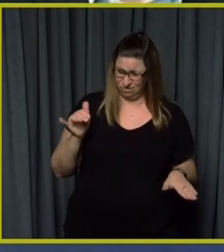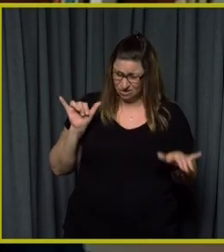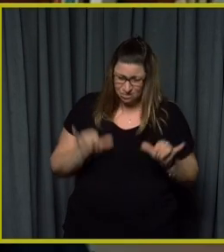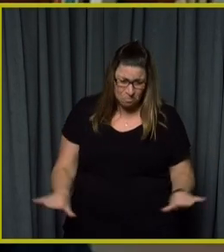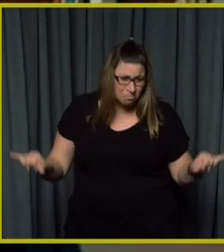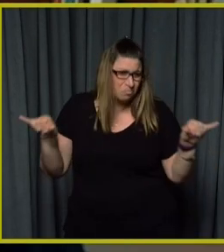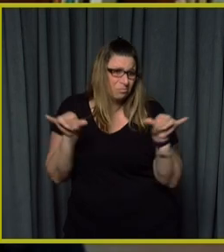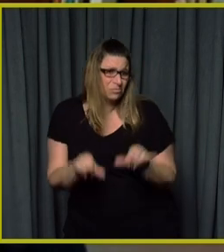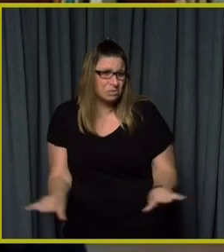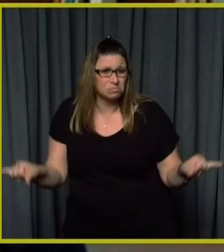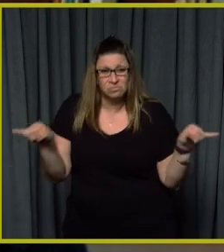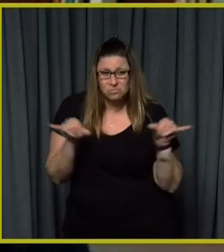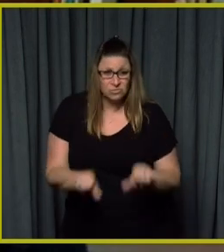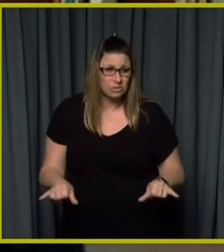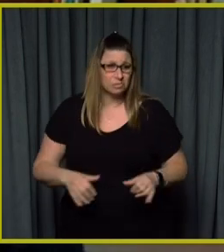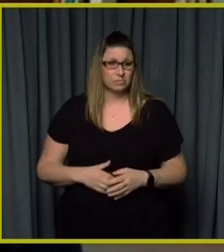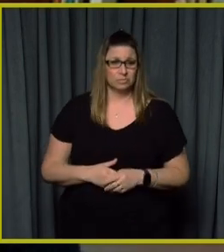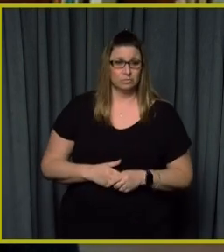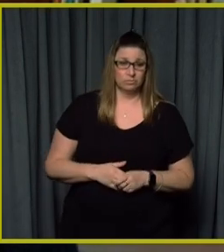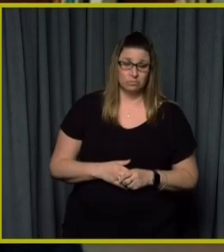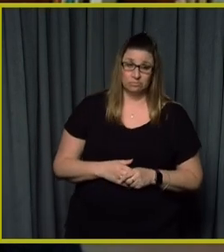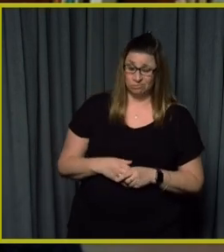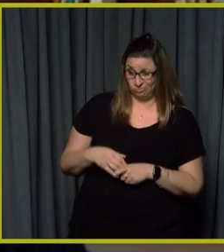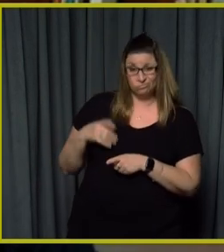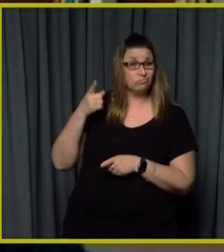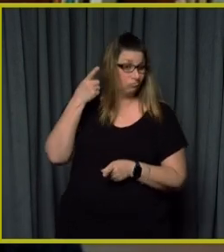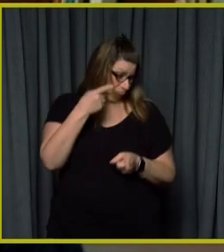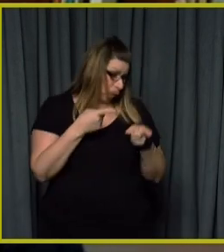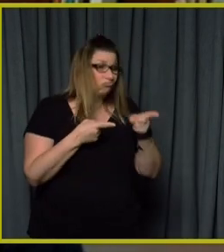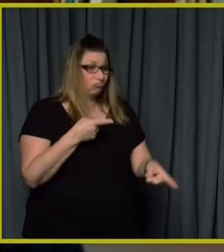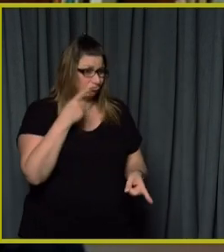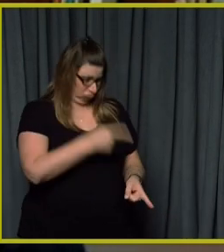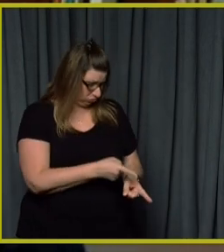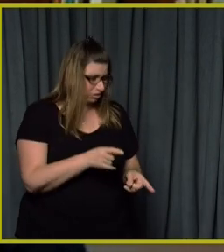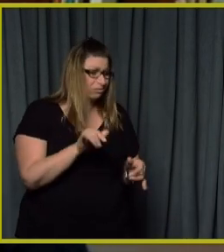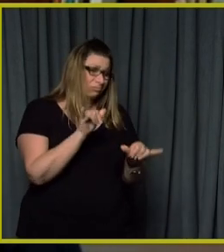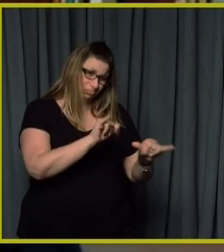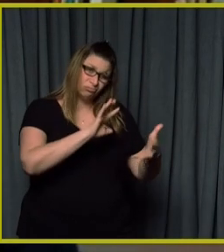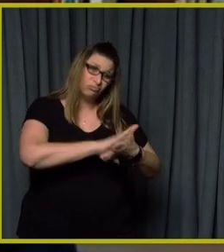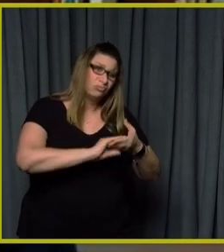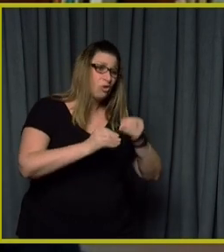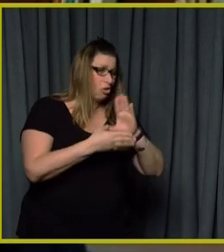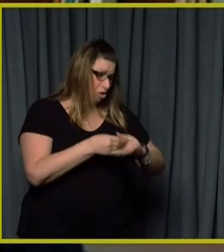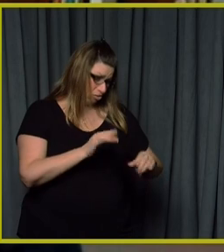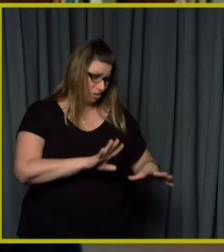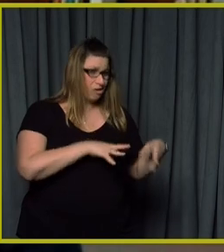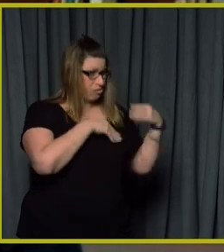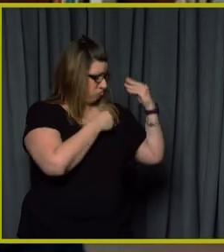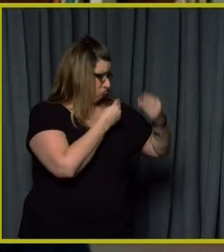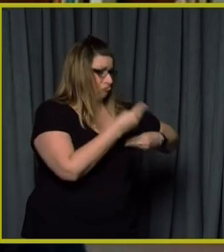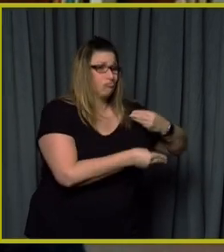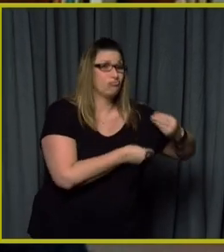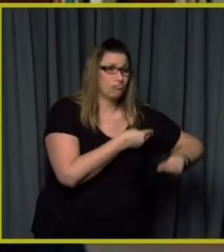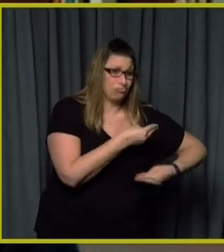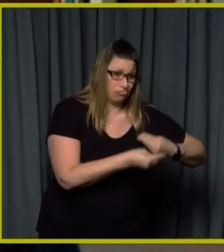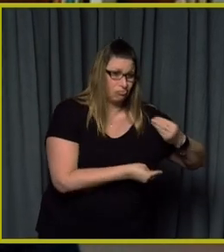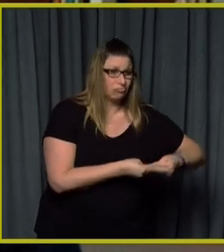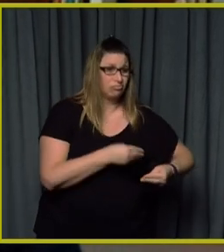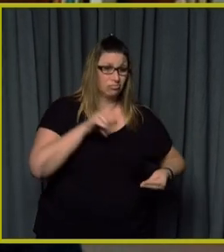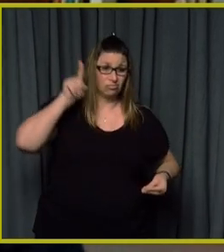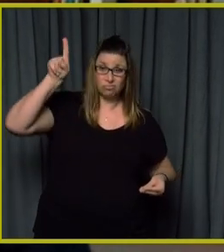it's a continuation of a long history in the United States of devaluing working people, particularly brown and black working